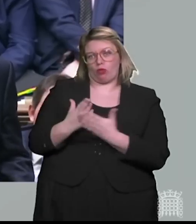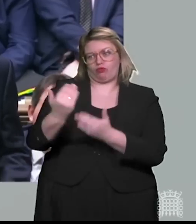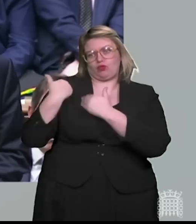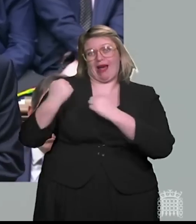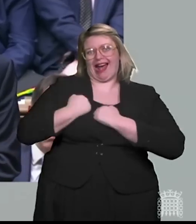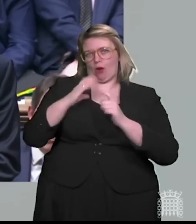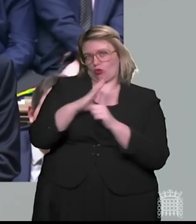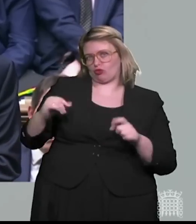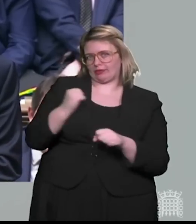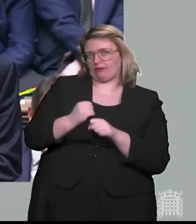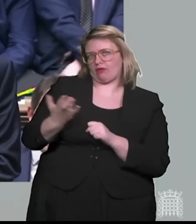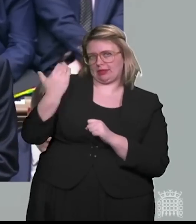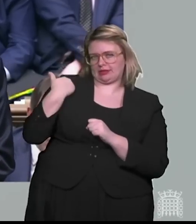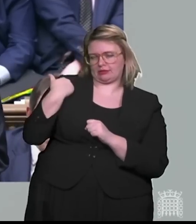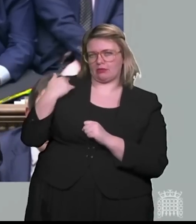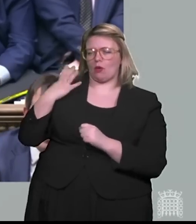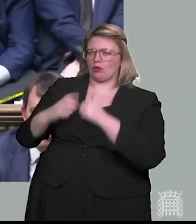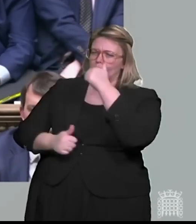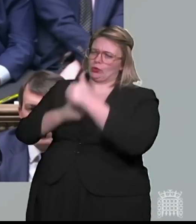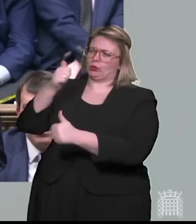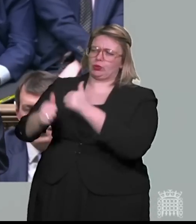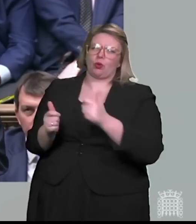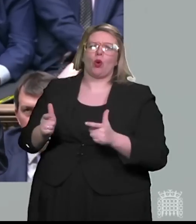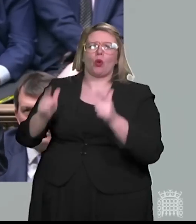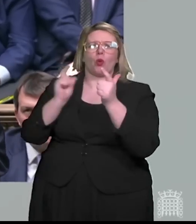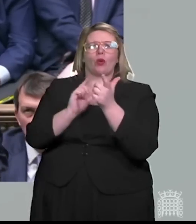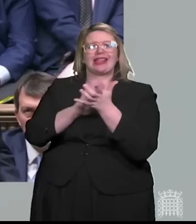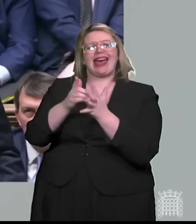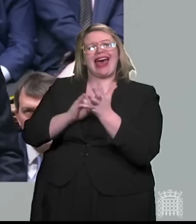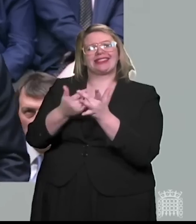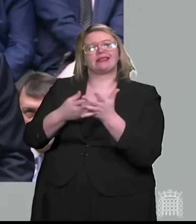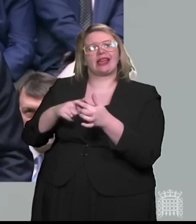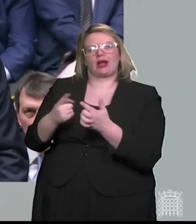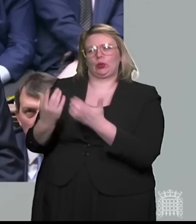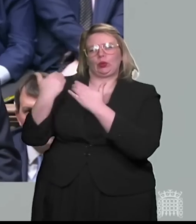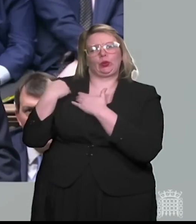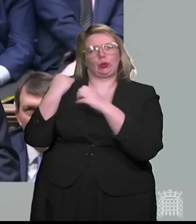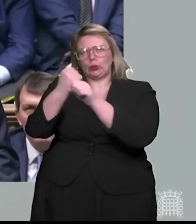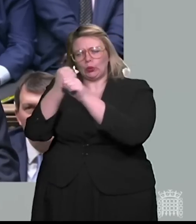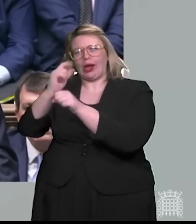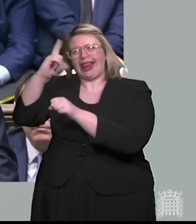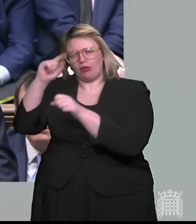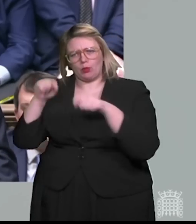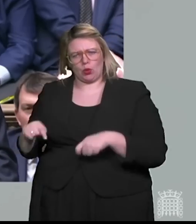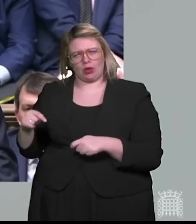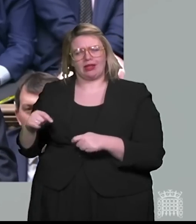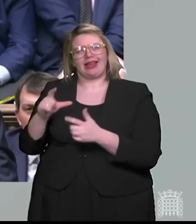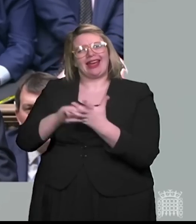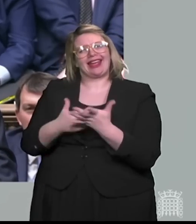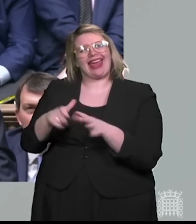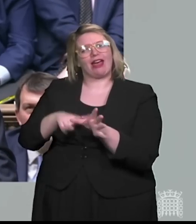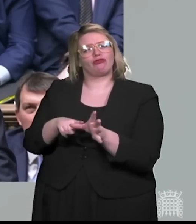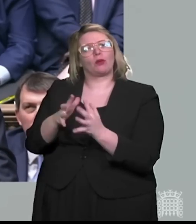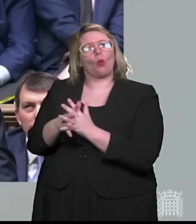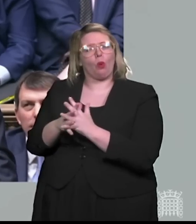government. I pay tribute to Lord Heseltine for making them happen because they transformed the lives of thousands